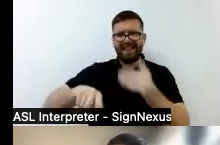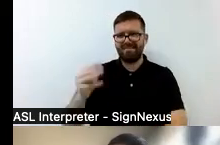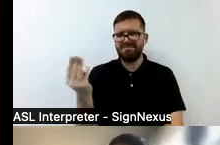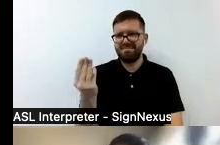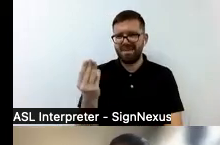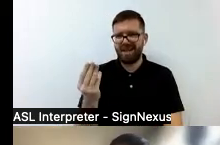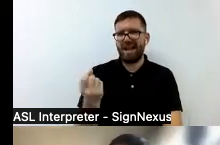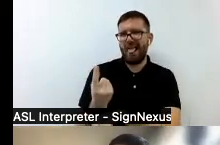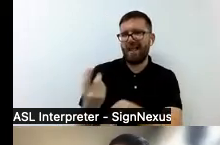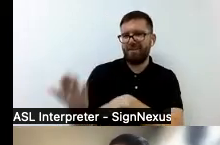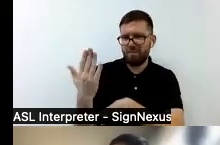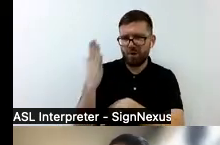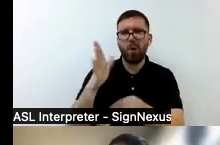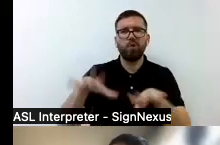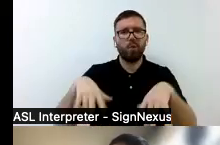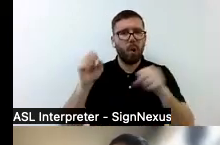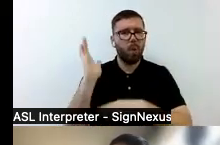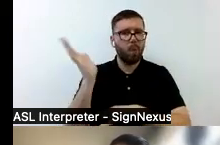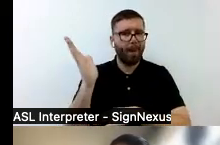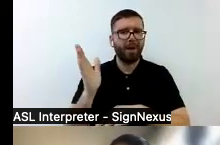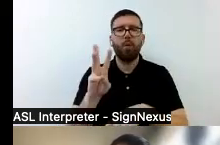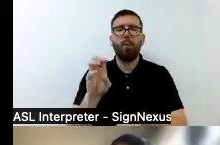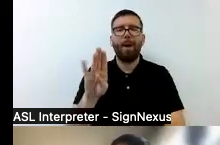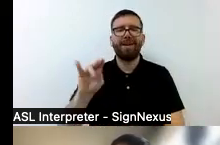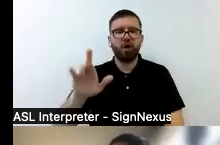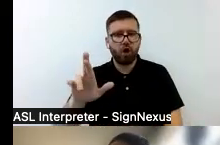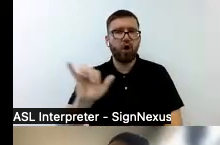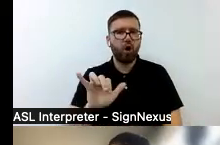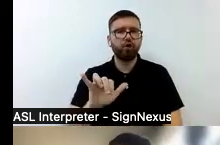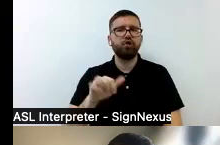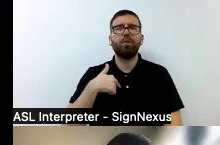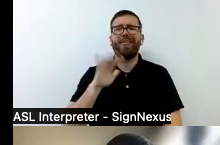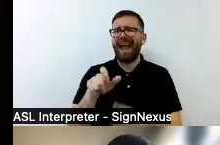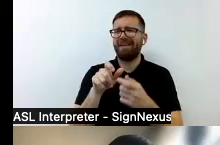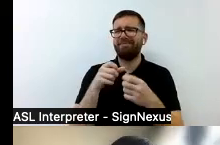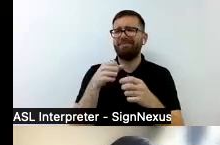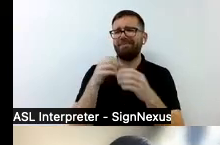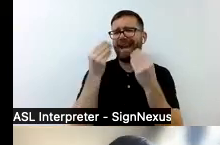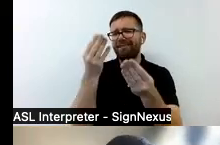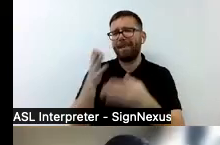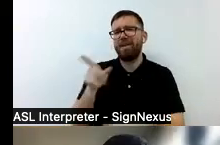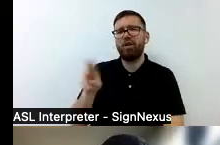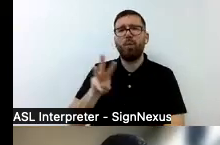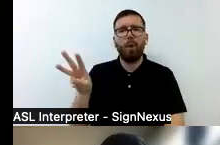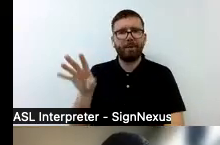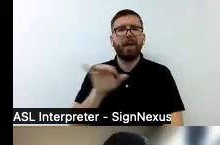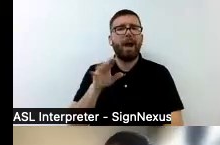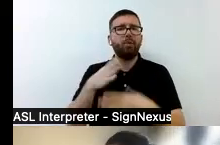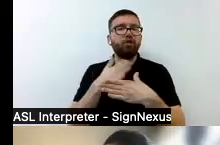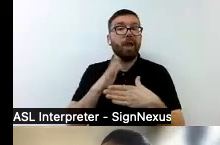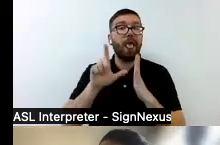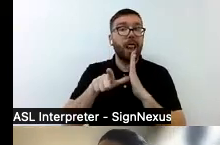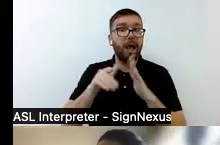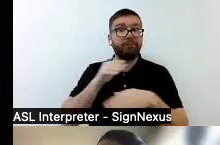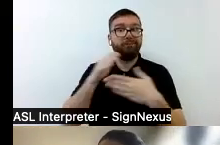11 a.m. And you can find those details on our website, and we will also share them at the end. So let's move